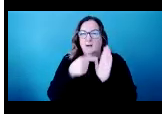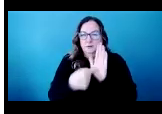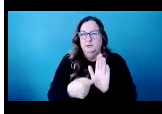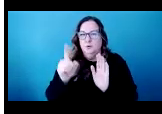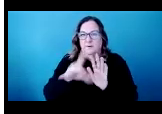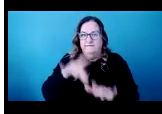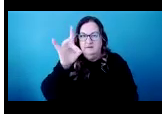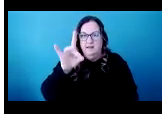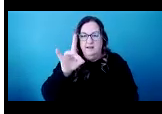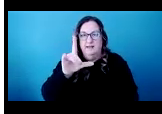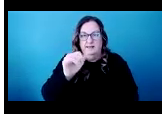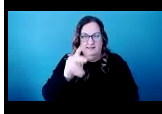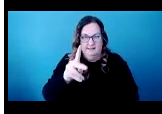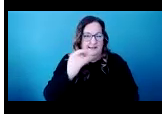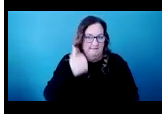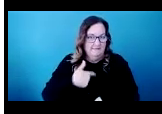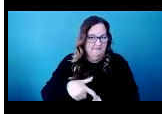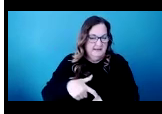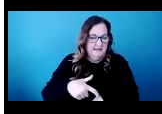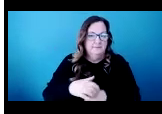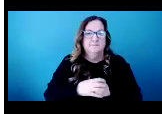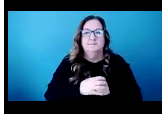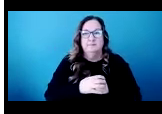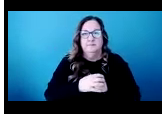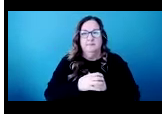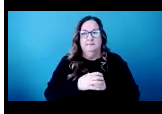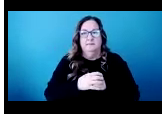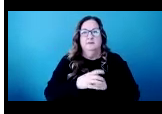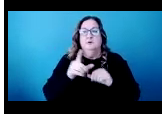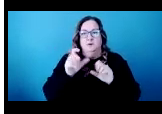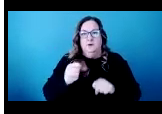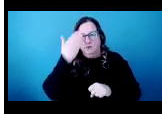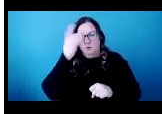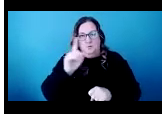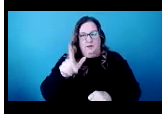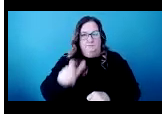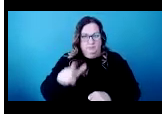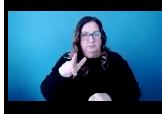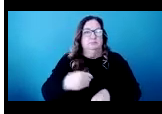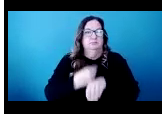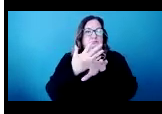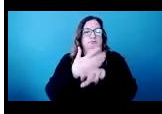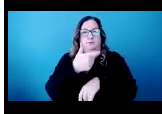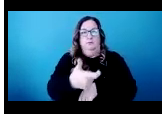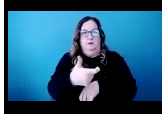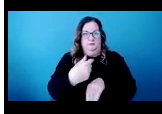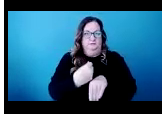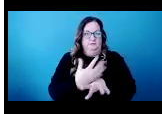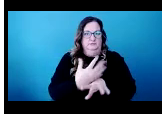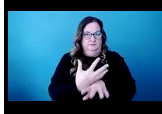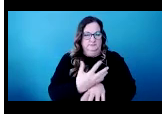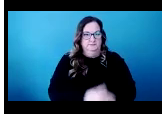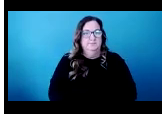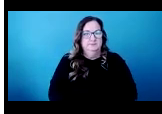later if we have time, and I'll show you where that link would be posted so that you know how to join virtually.